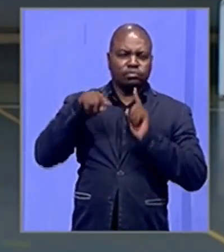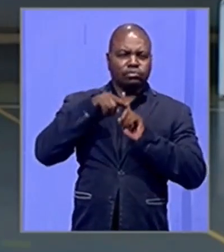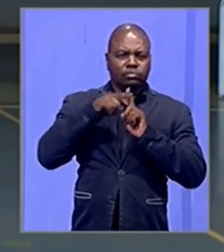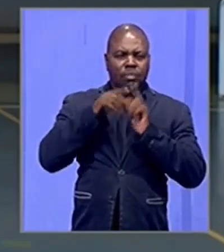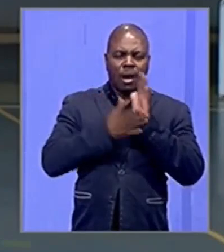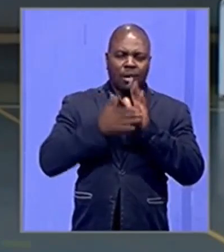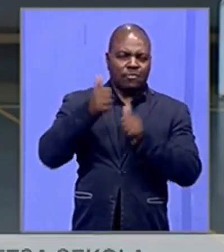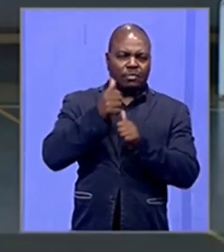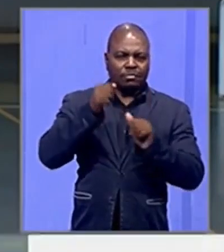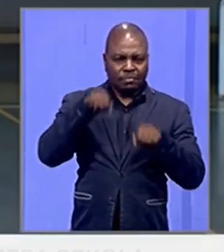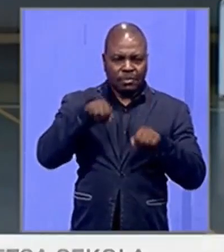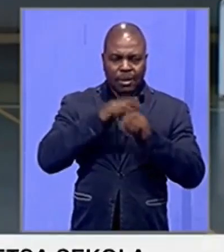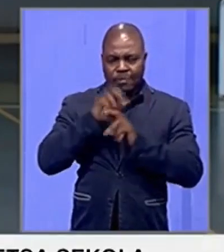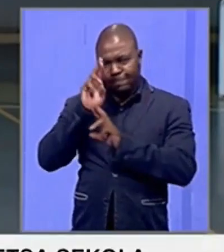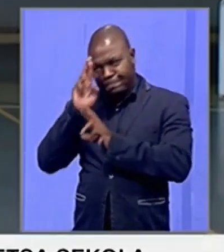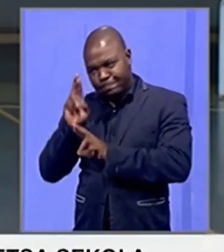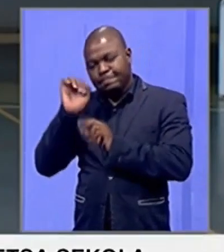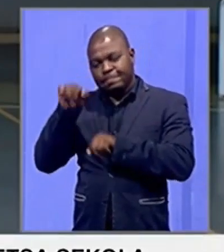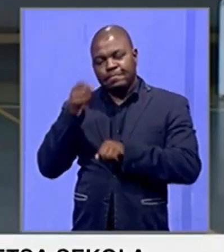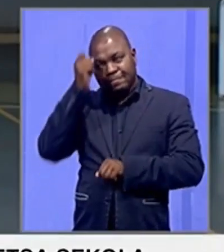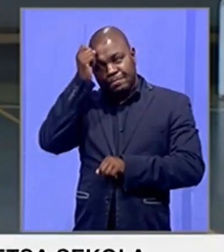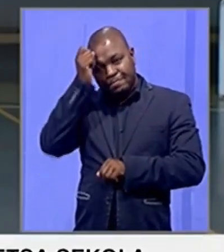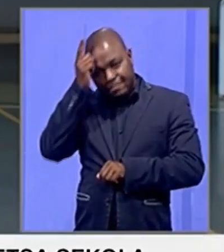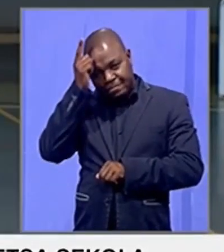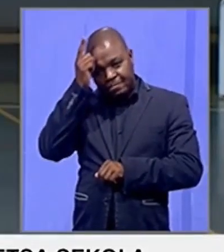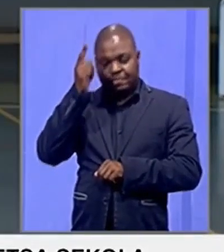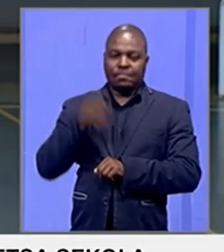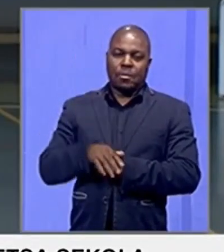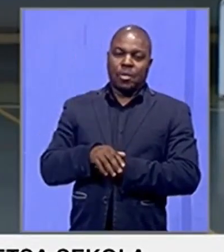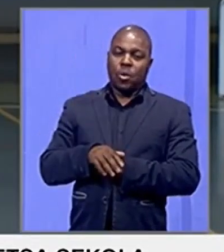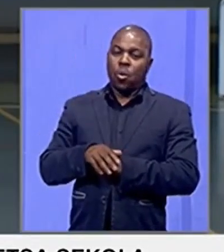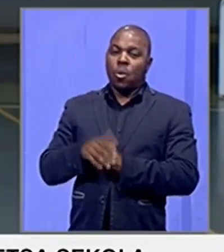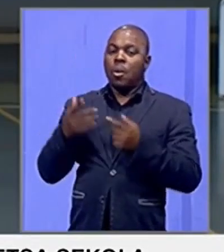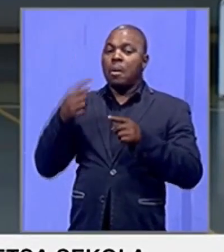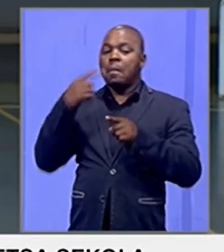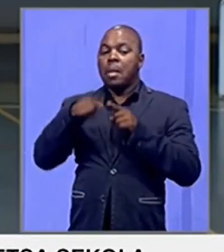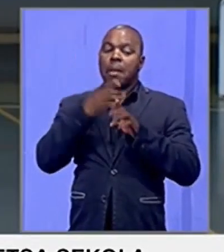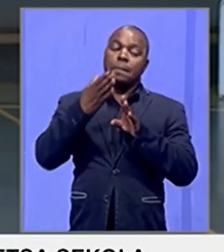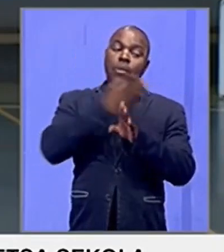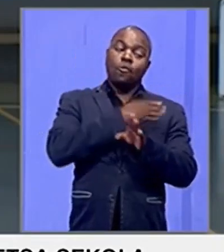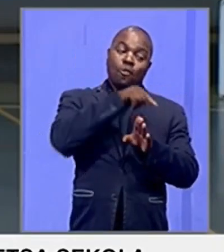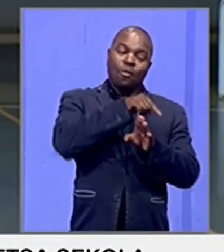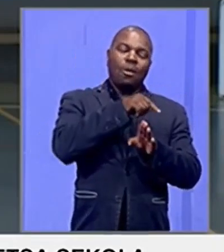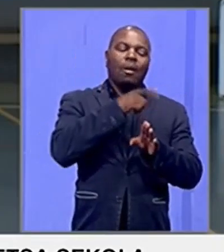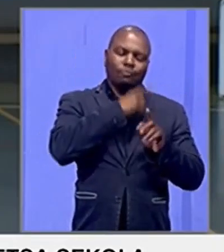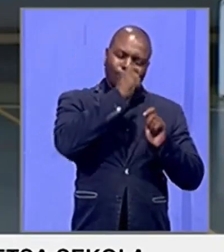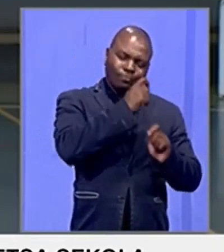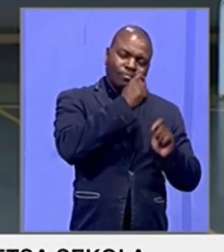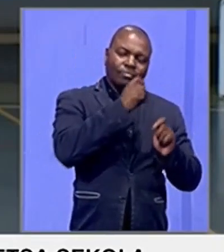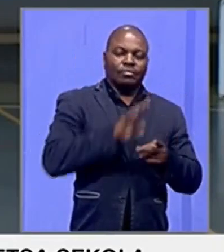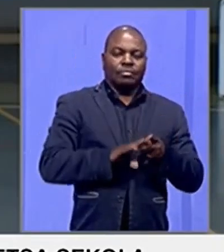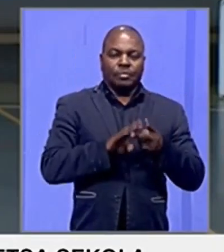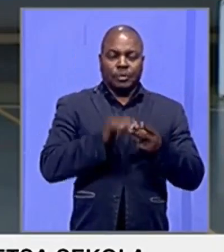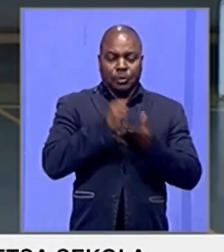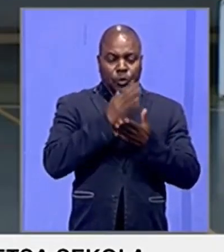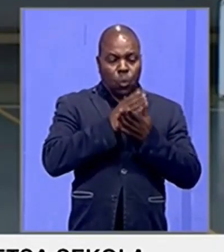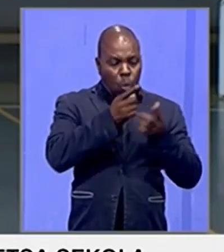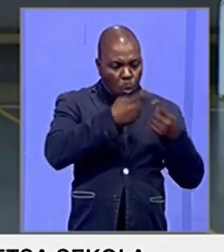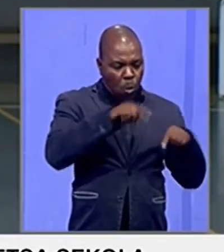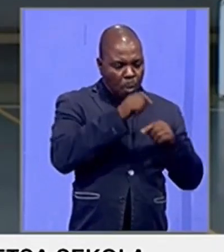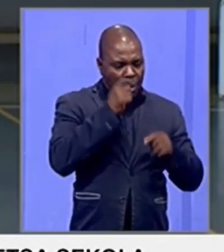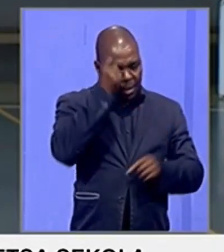obviously respectfully and understanding and paying respects to all the greats that came before us and making sure that everyone understands